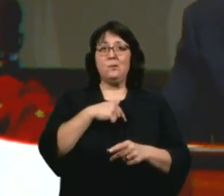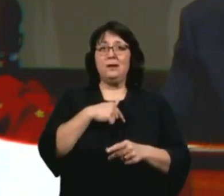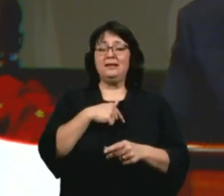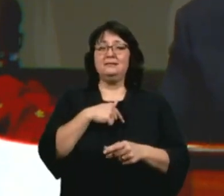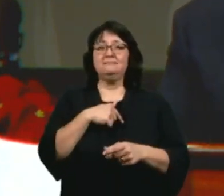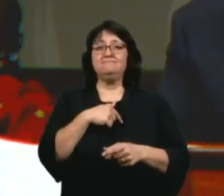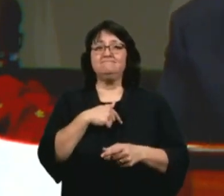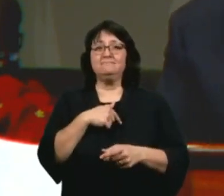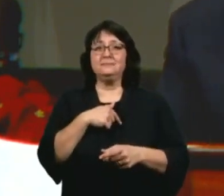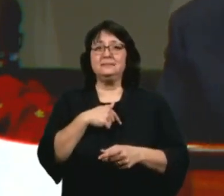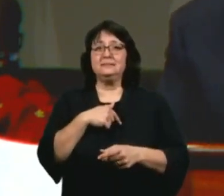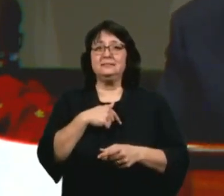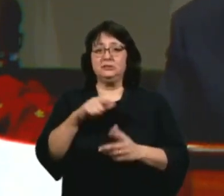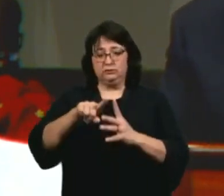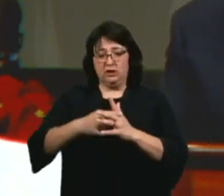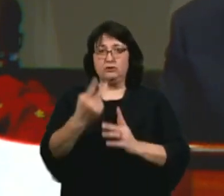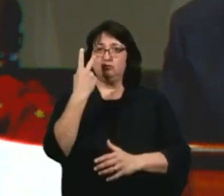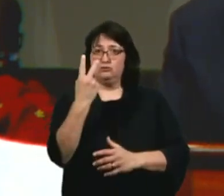and